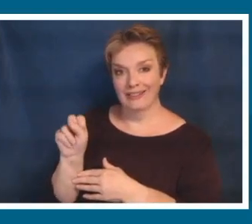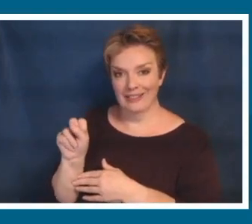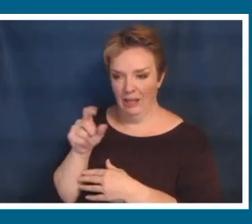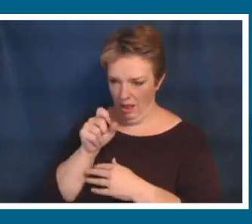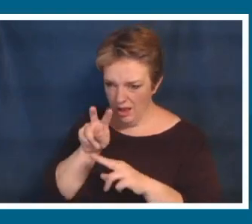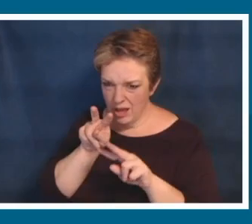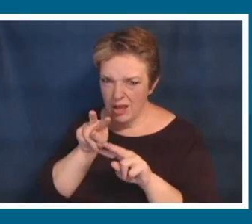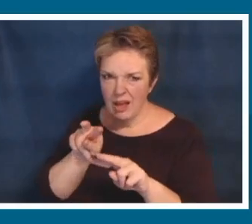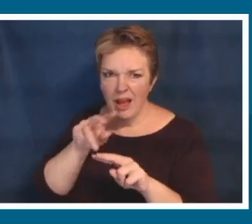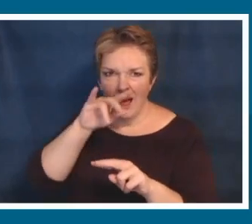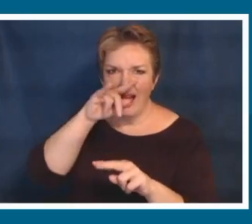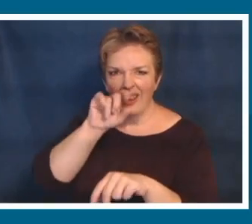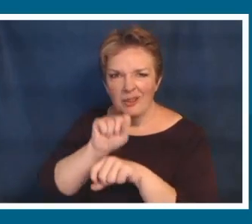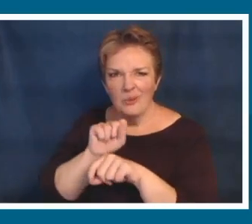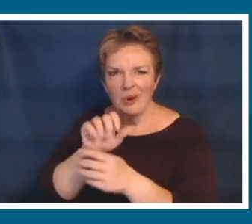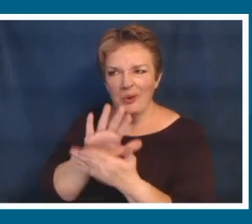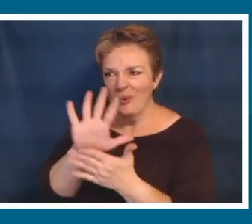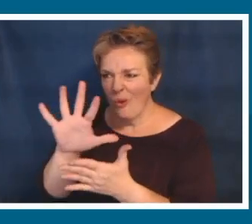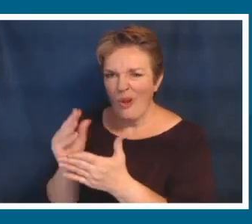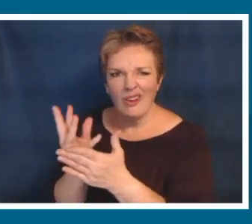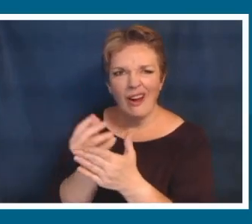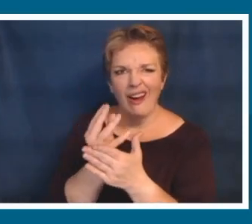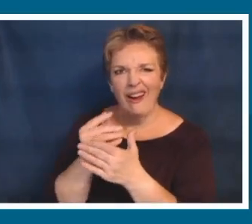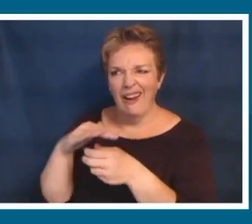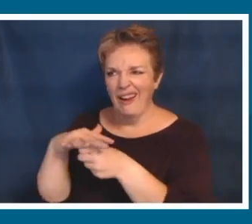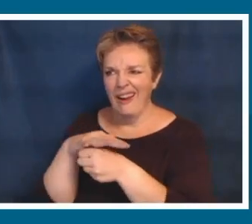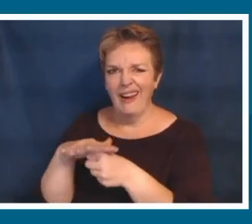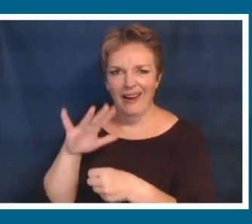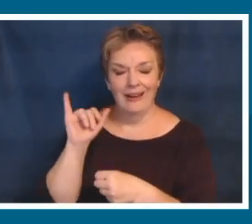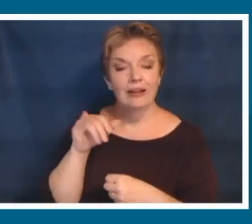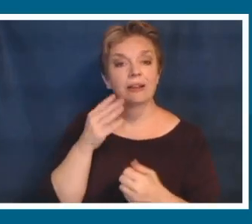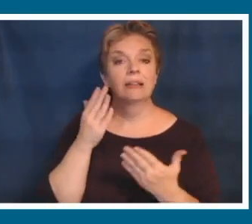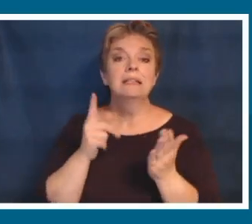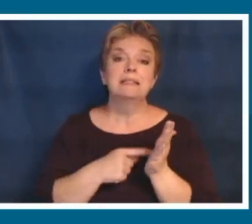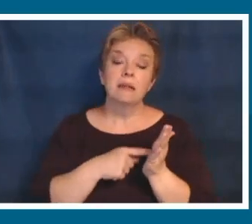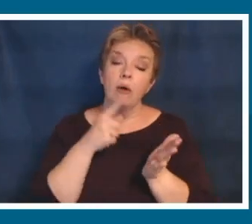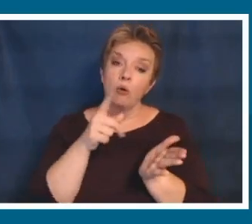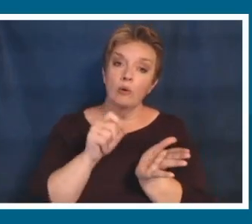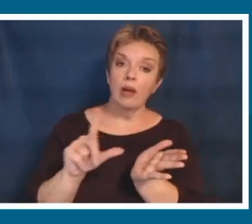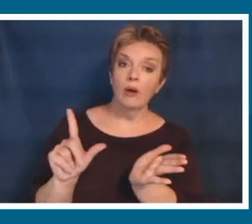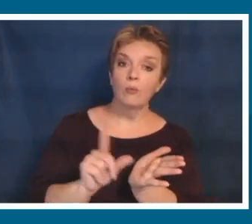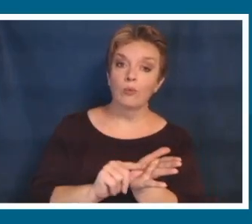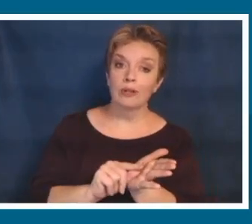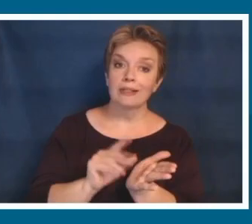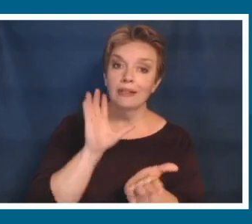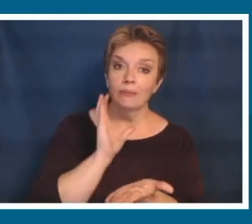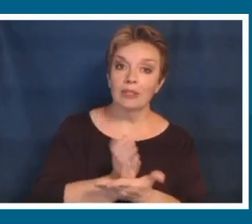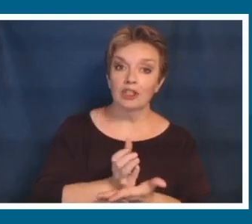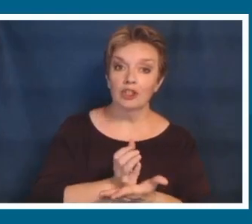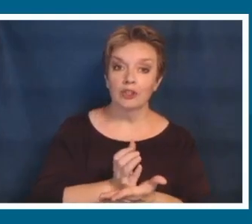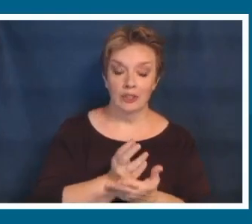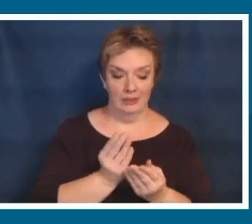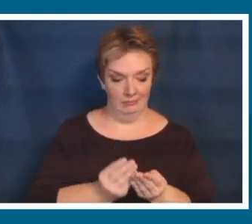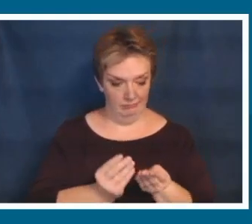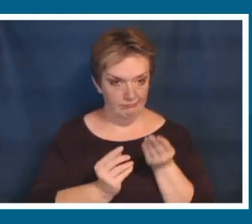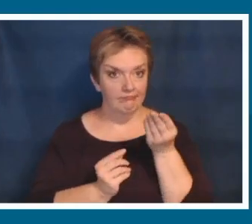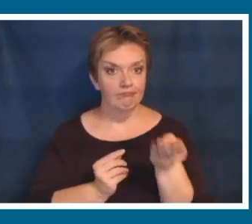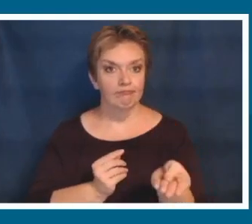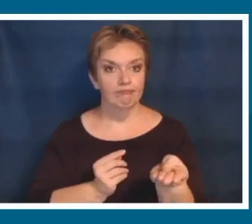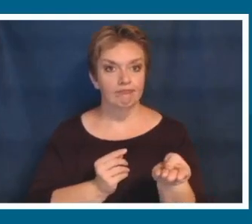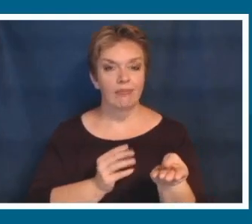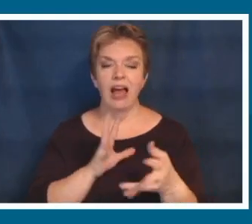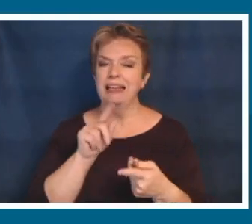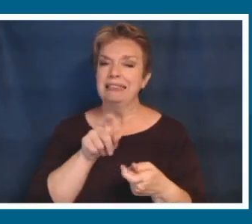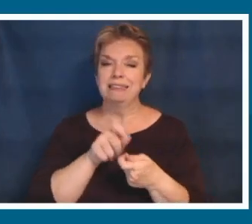if you have the resources to print out those images, sometimes what we'll do is give a student a source and do just what Bridget